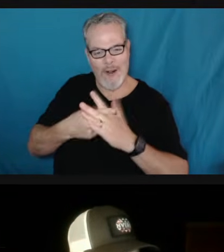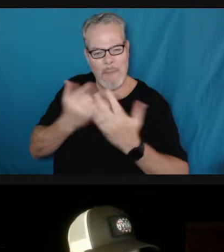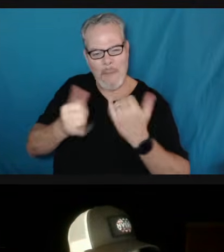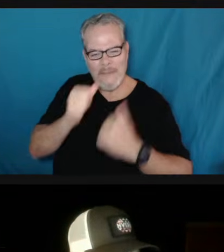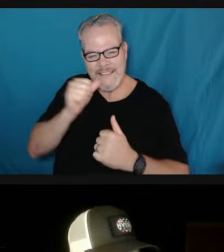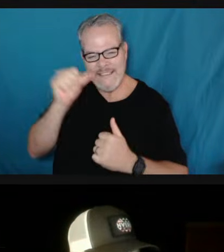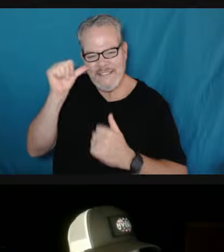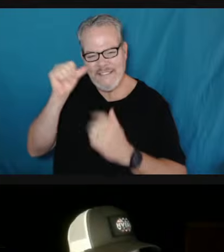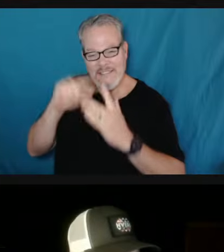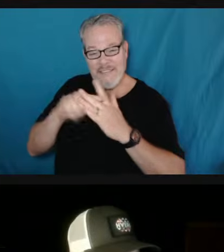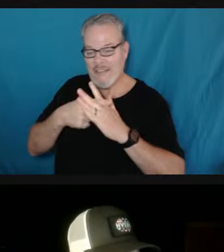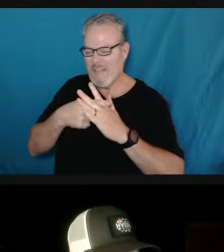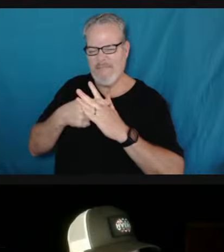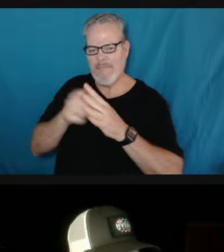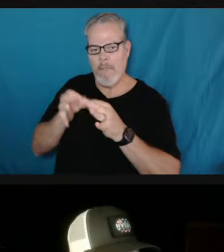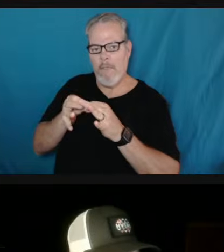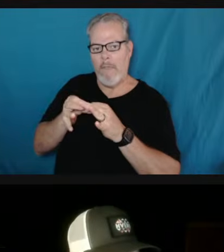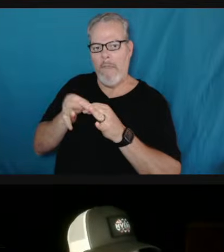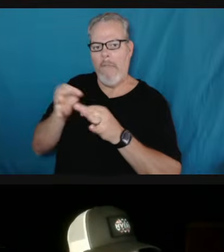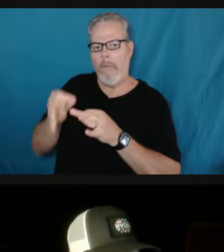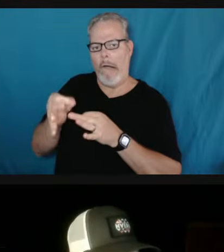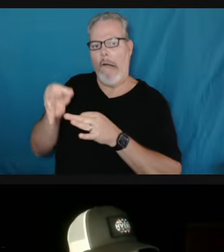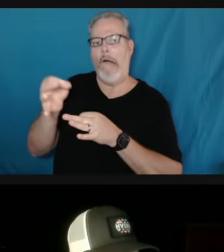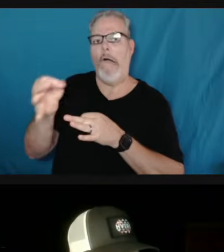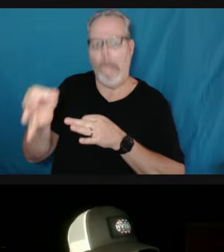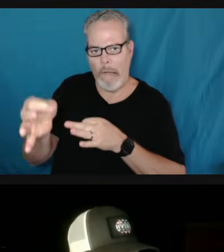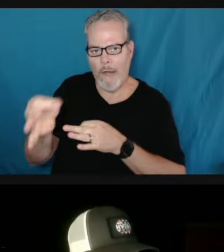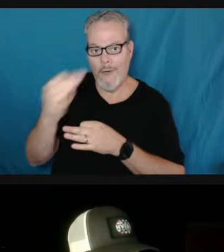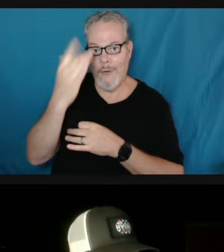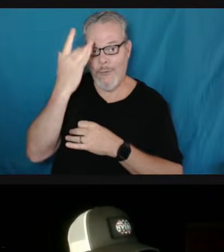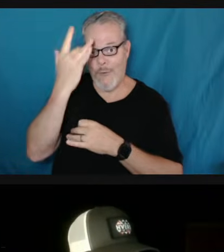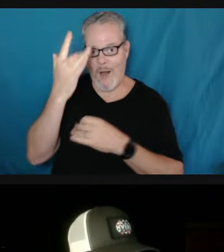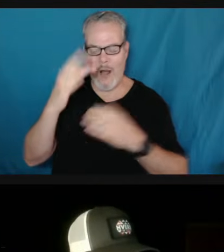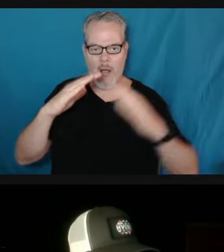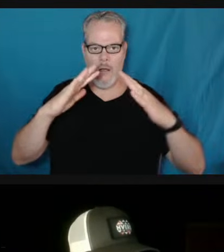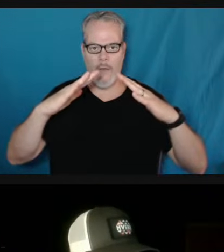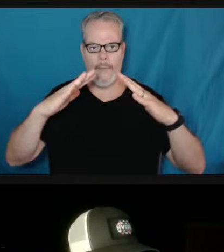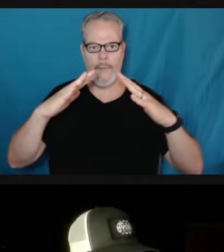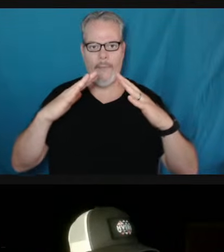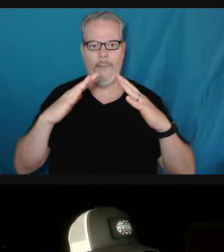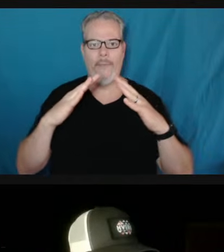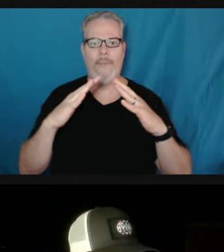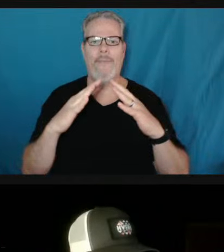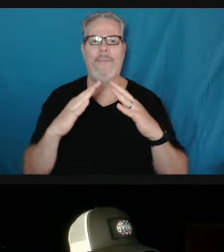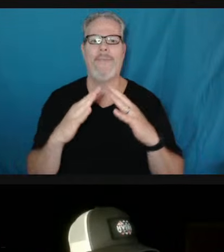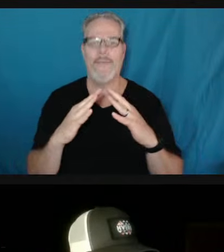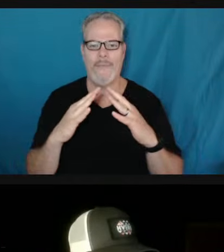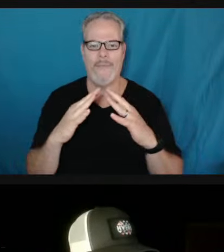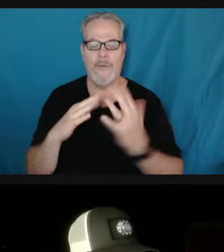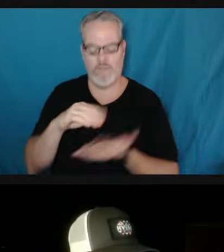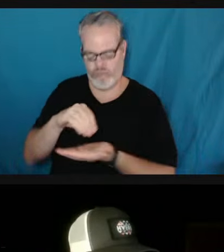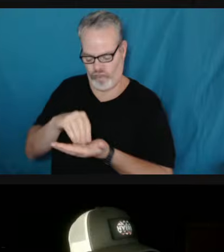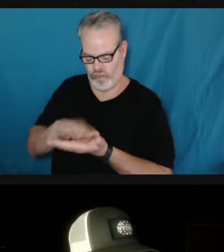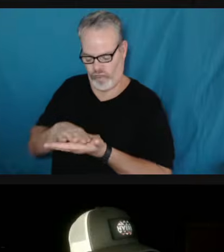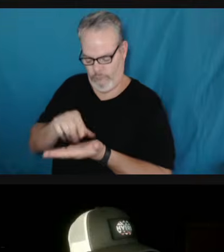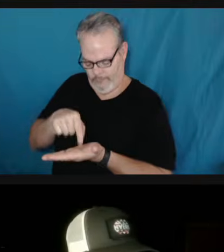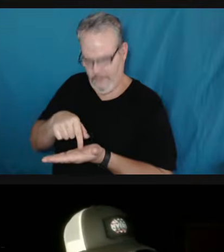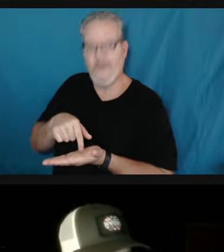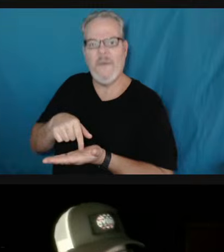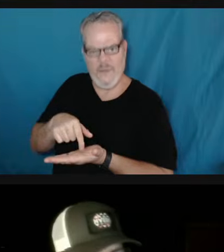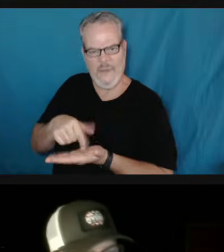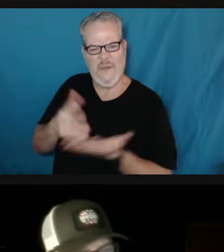shifted because of the deflation happened earlier in the week. And so they note that as having been adjusted